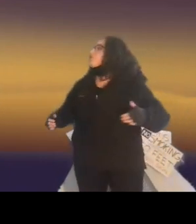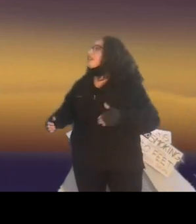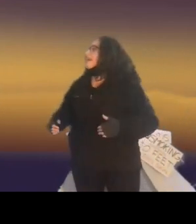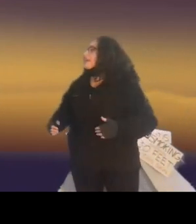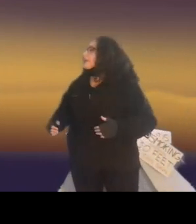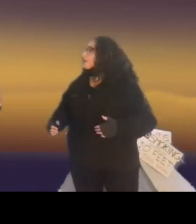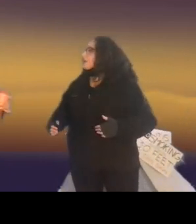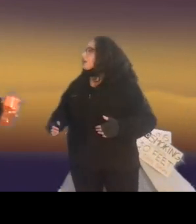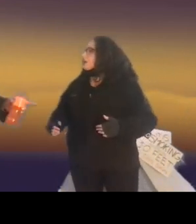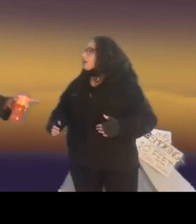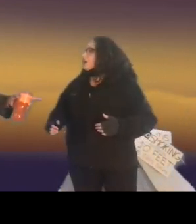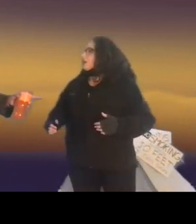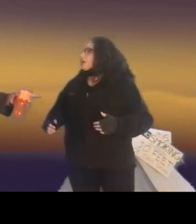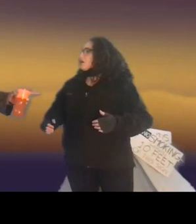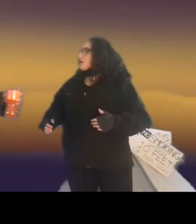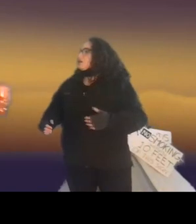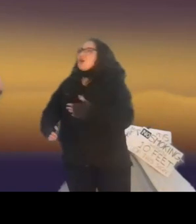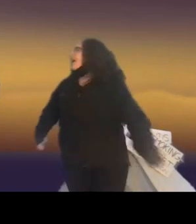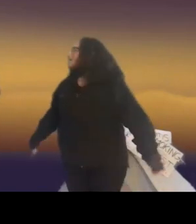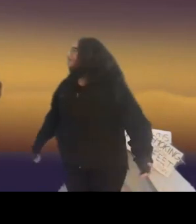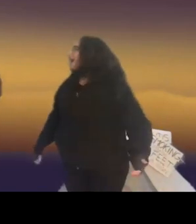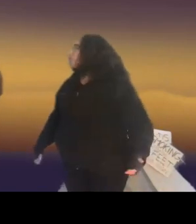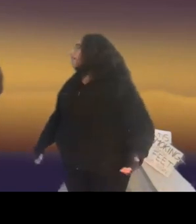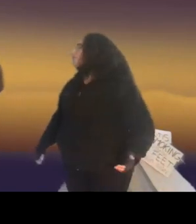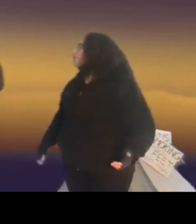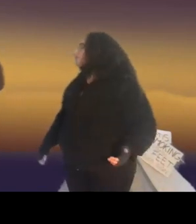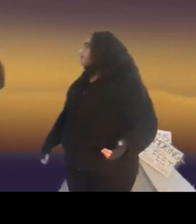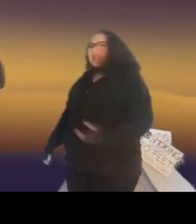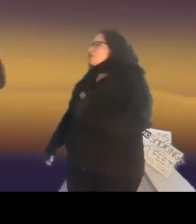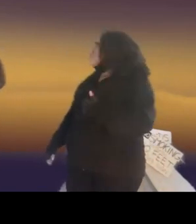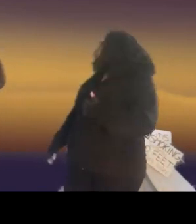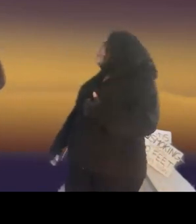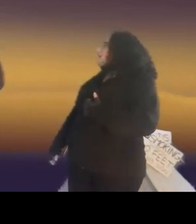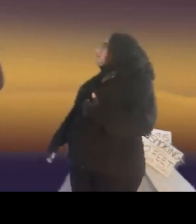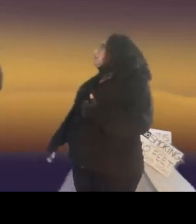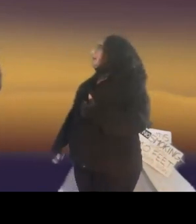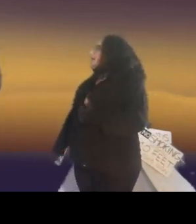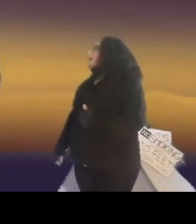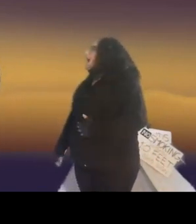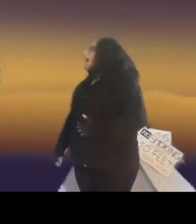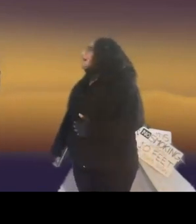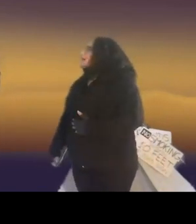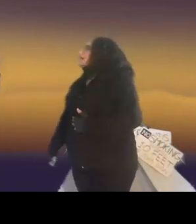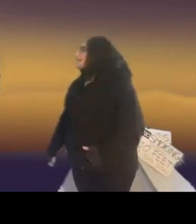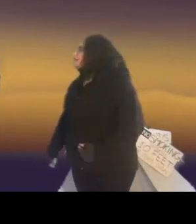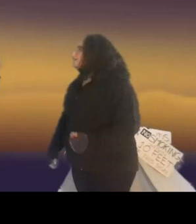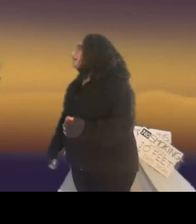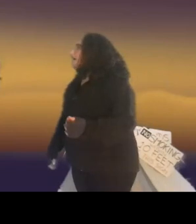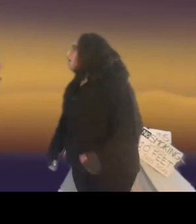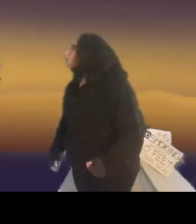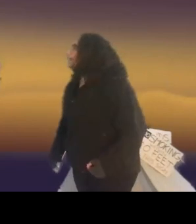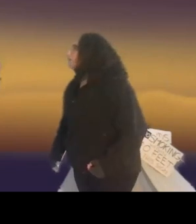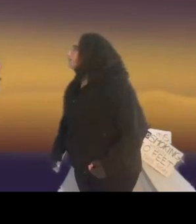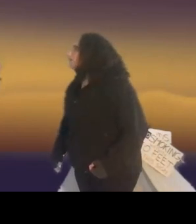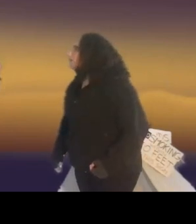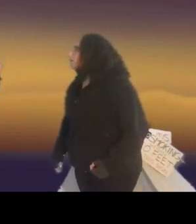were flying. That or die, so what? So I didn't help him. He was always there for me and I didn't